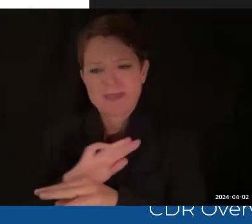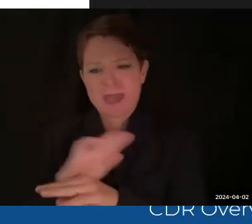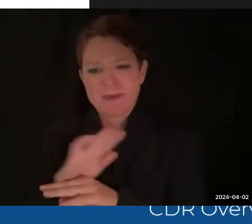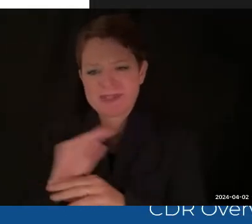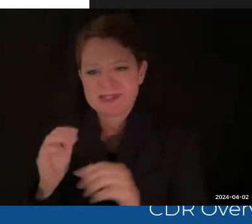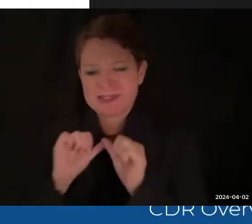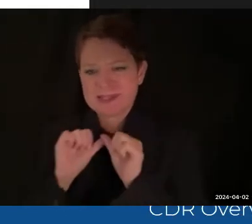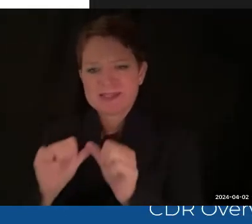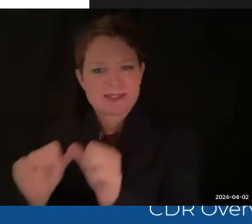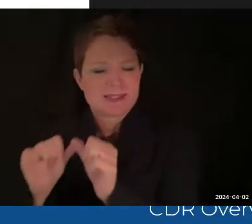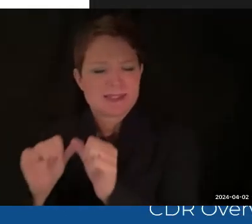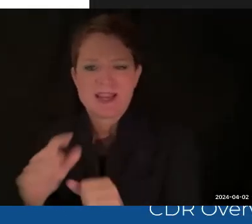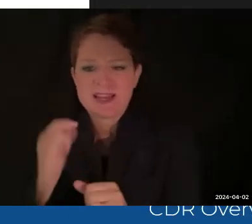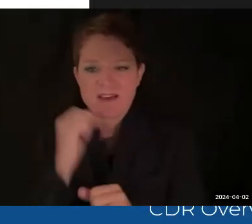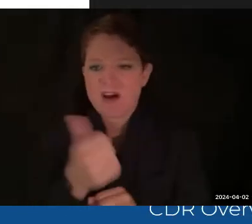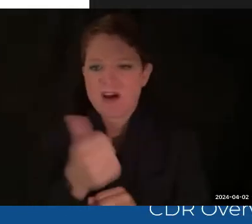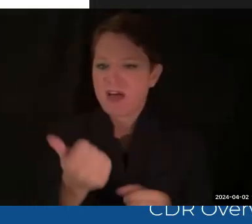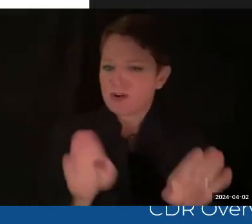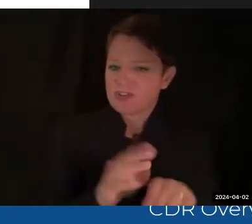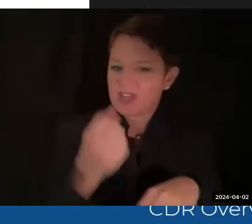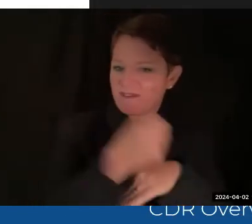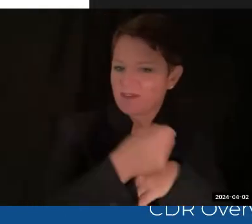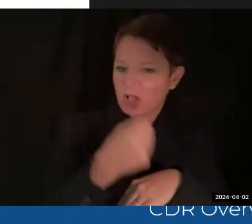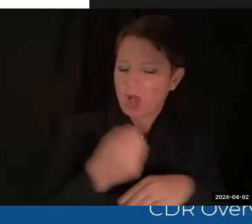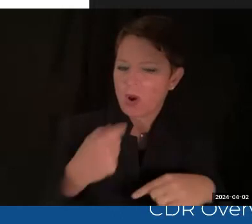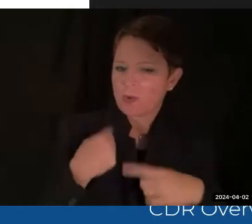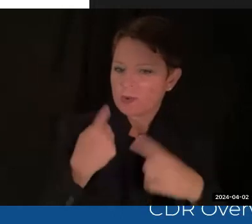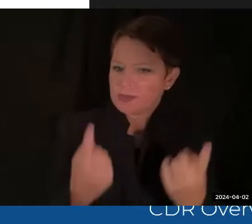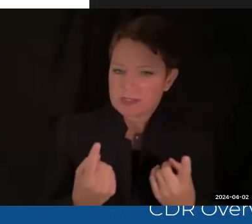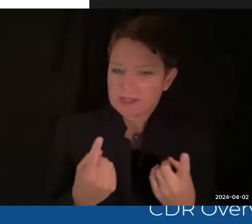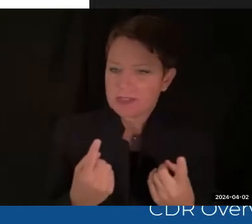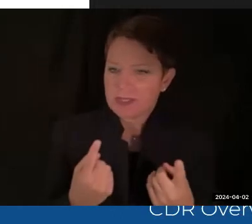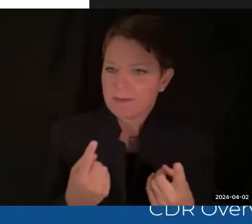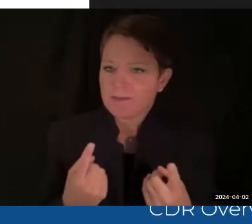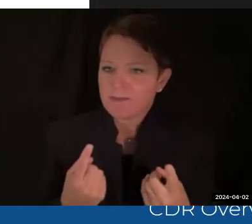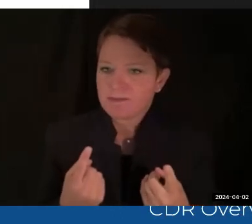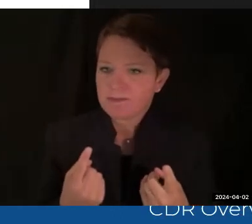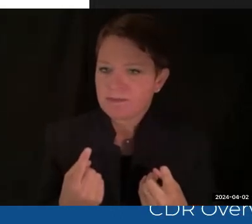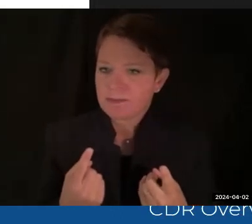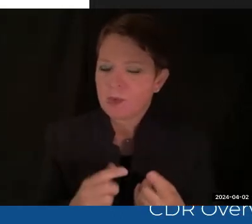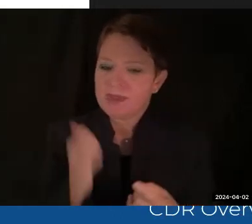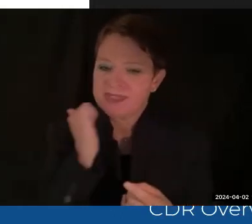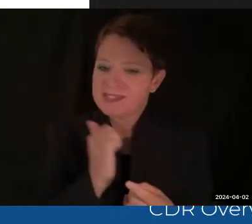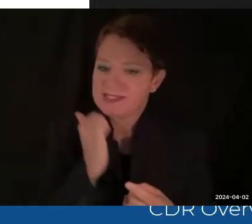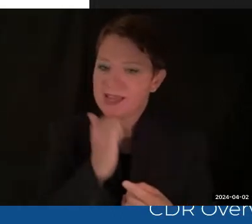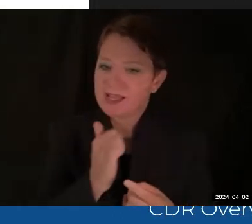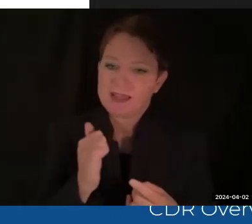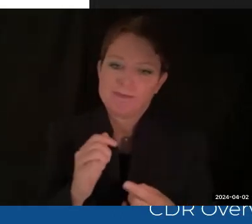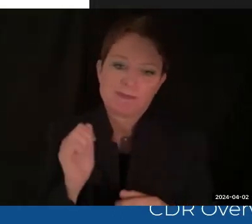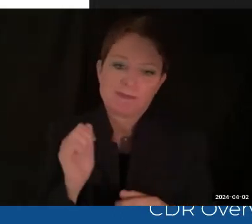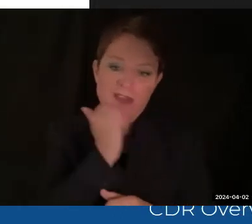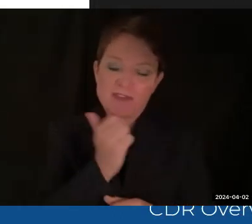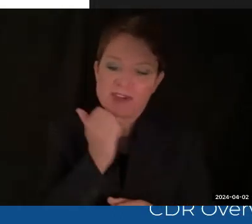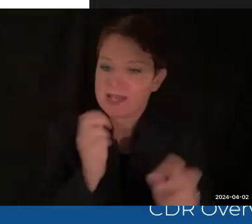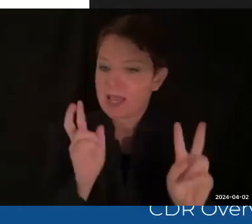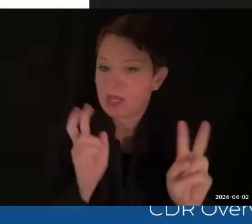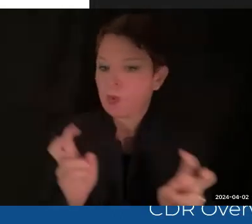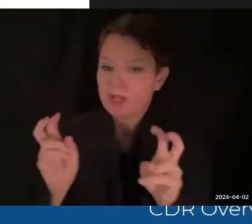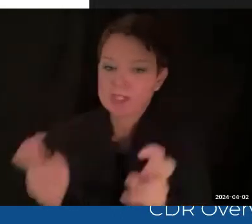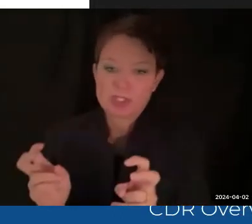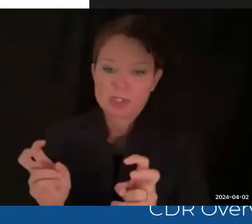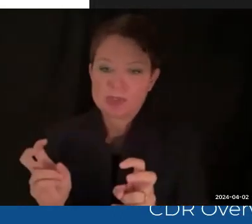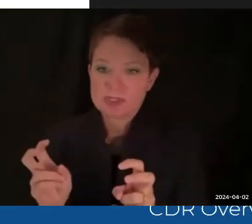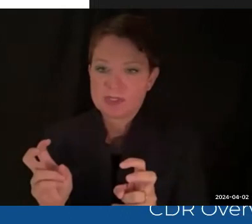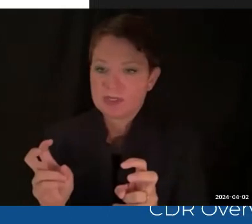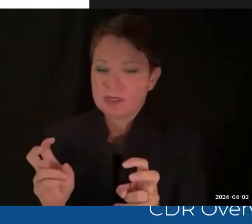still sustain in the community in the midst of just the daily weekday issues, or